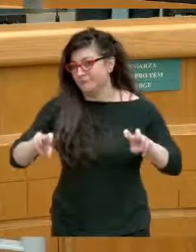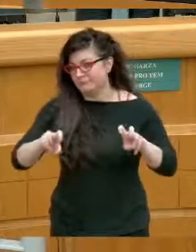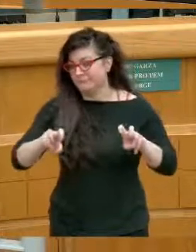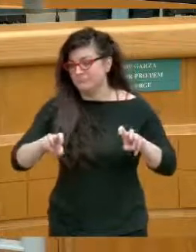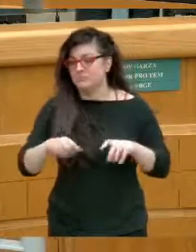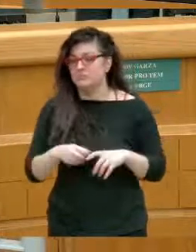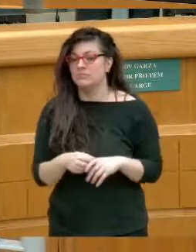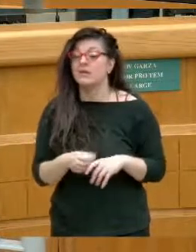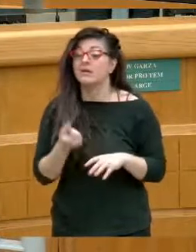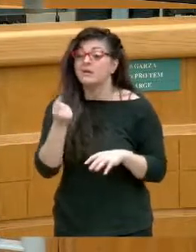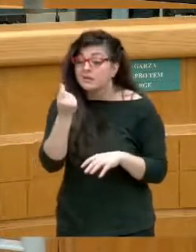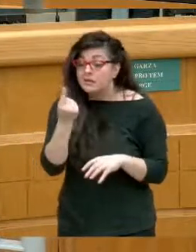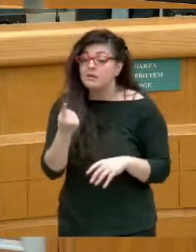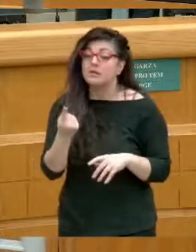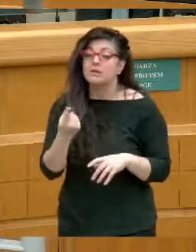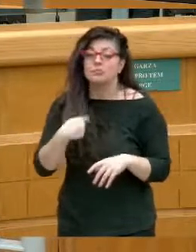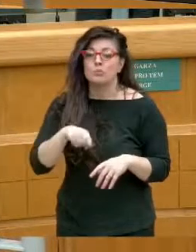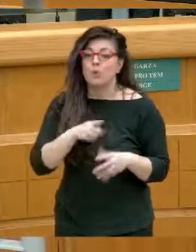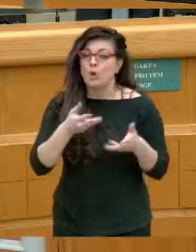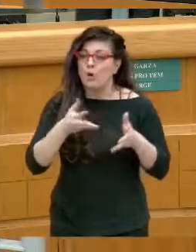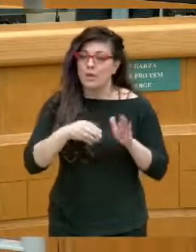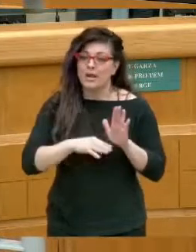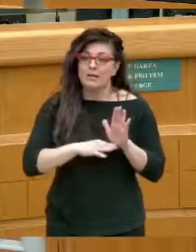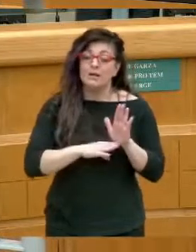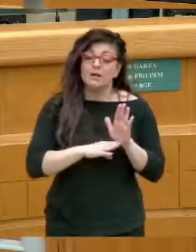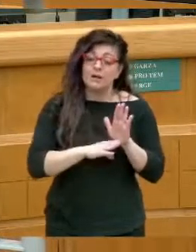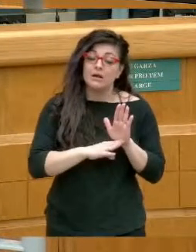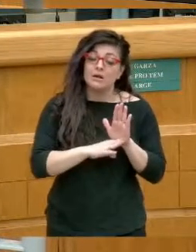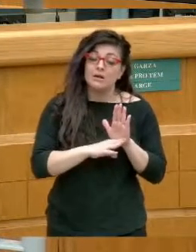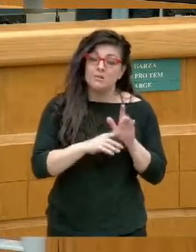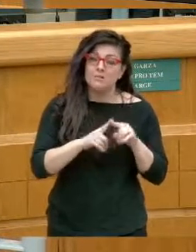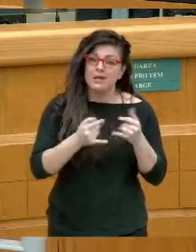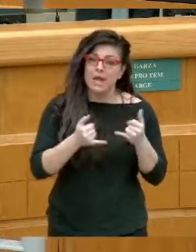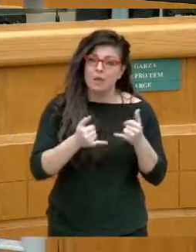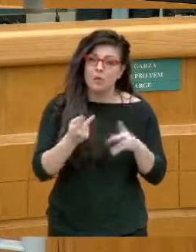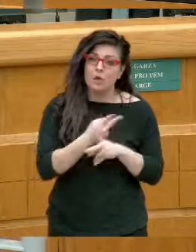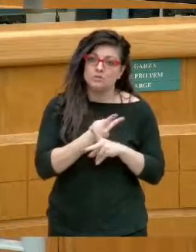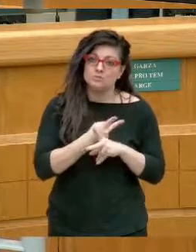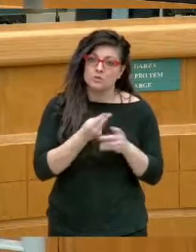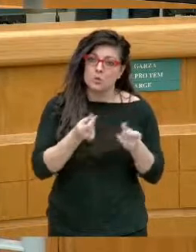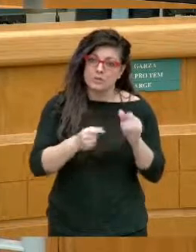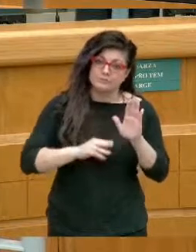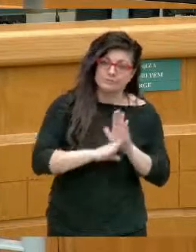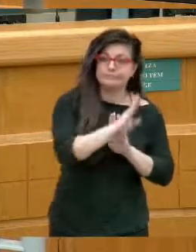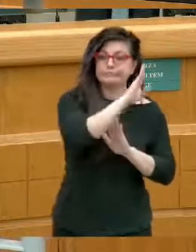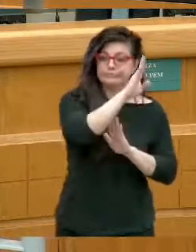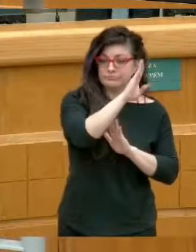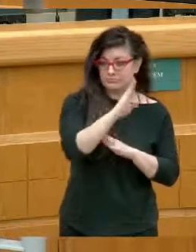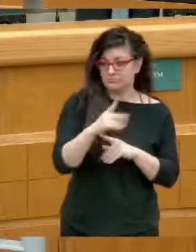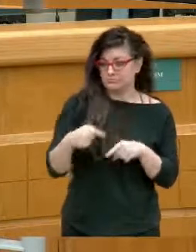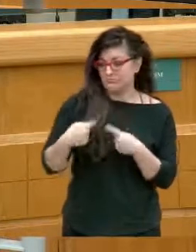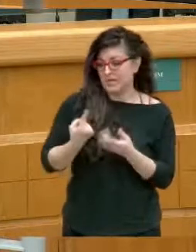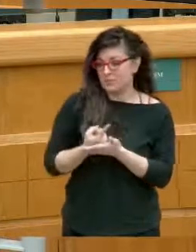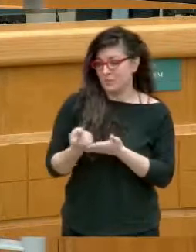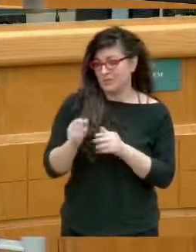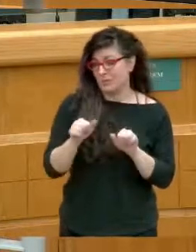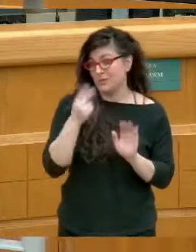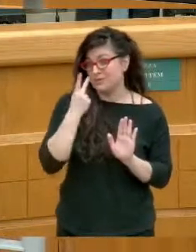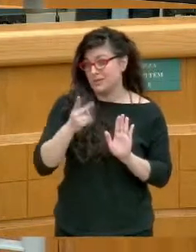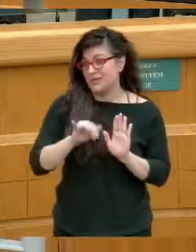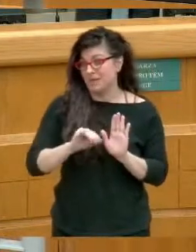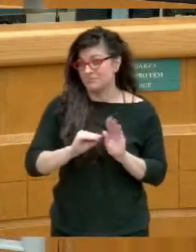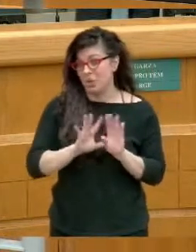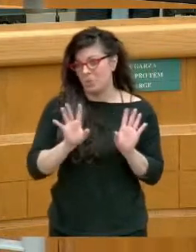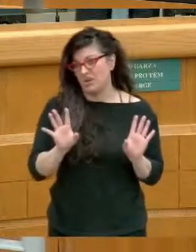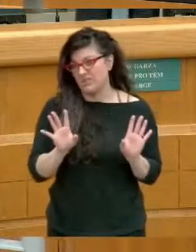on this upward trajectory already. It just accelerated in the past week, as I think is pretty obvious just by looking at the numbers of